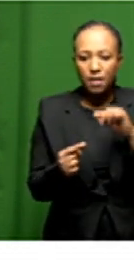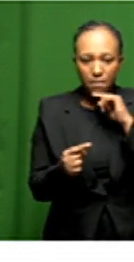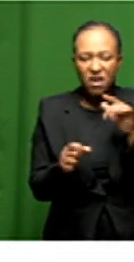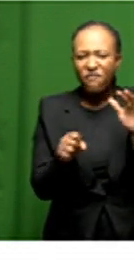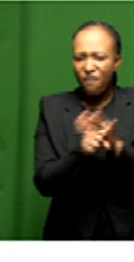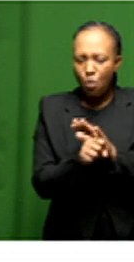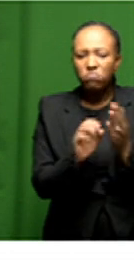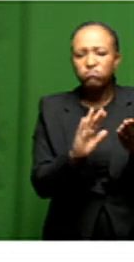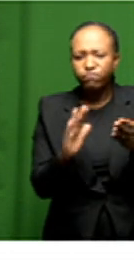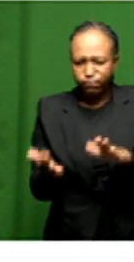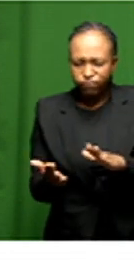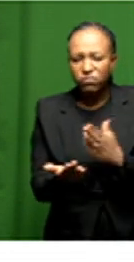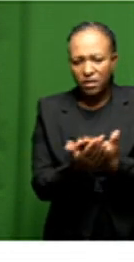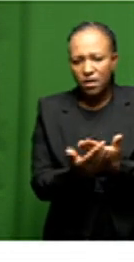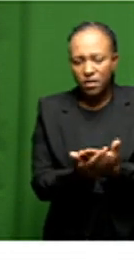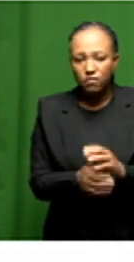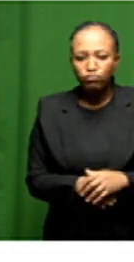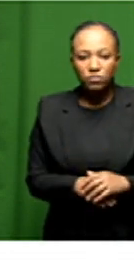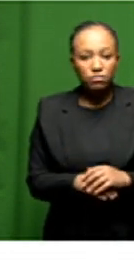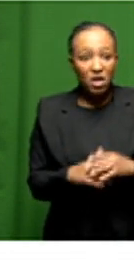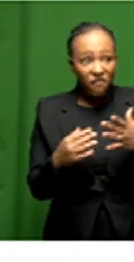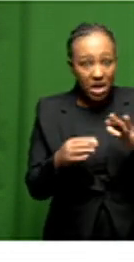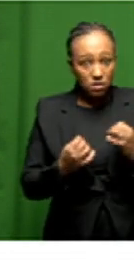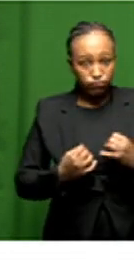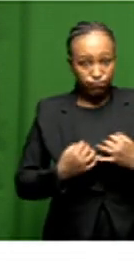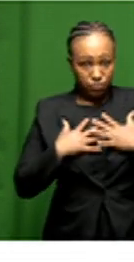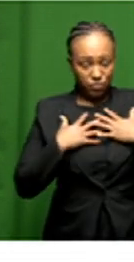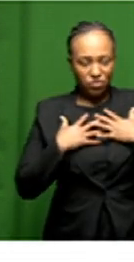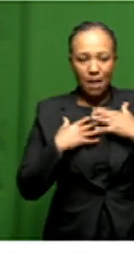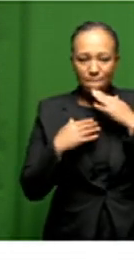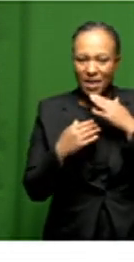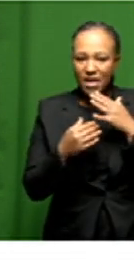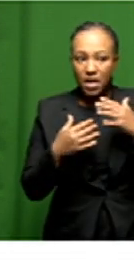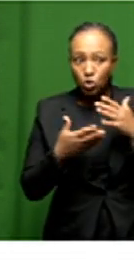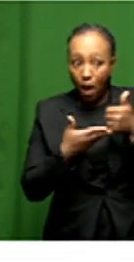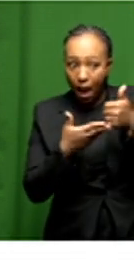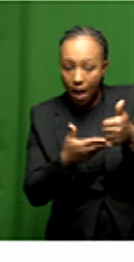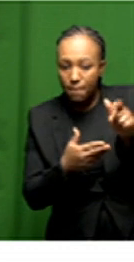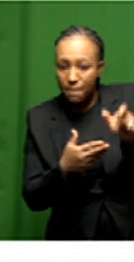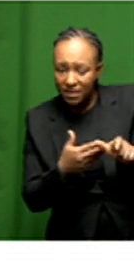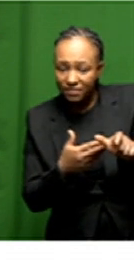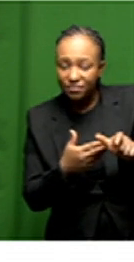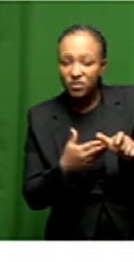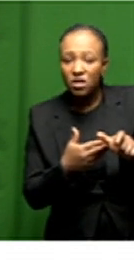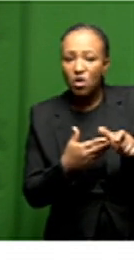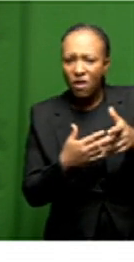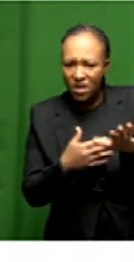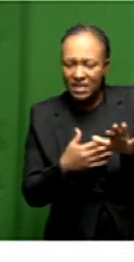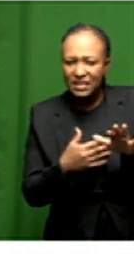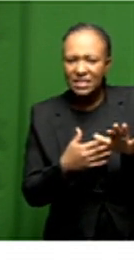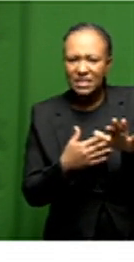100% mortality rate. There's nothing that can be done to save a person who has clinical